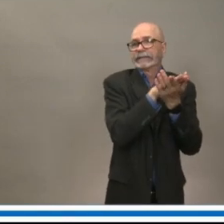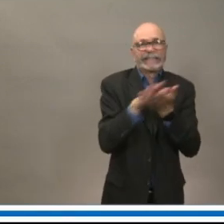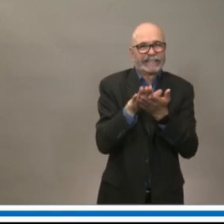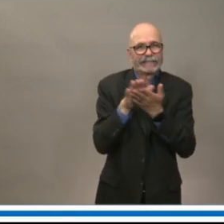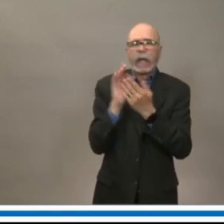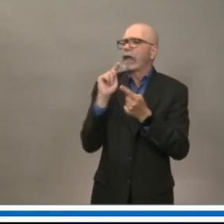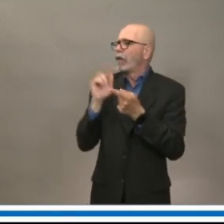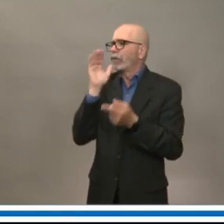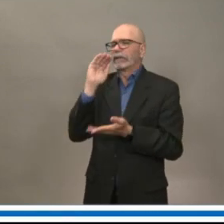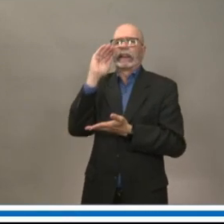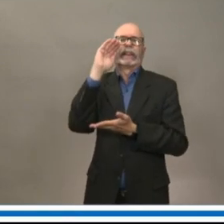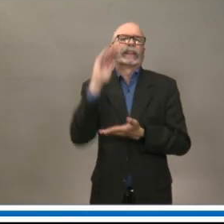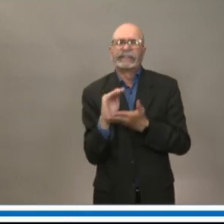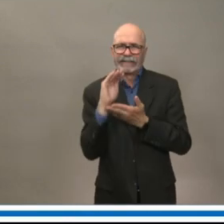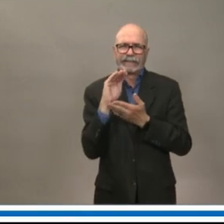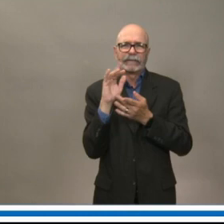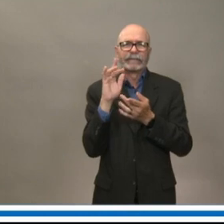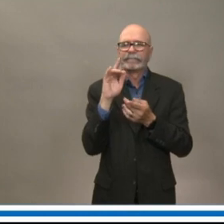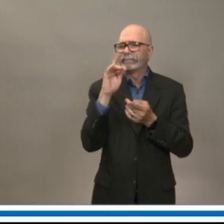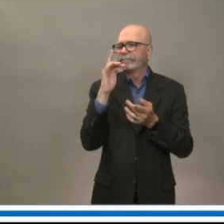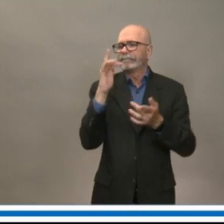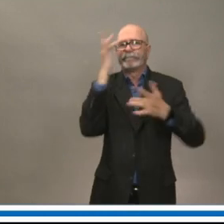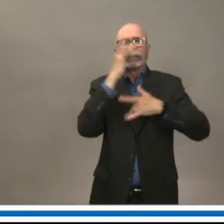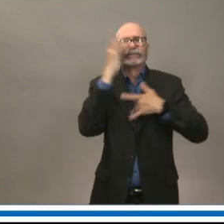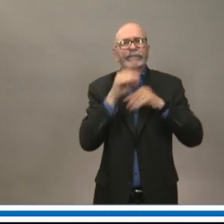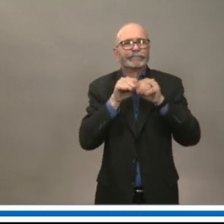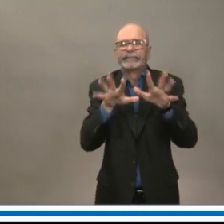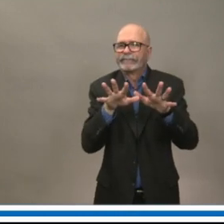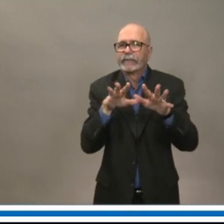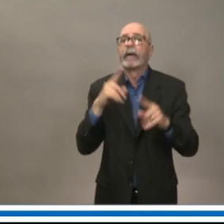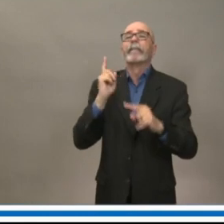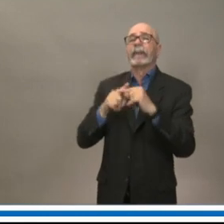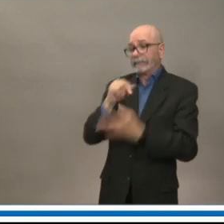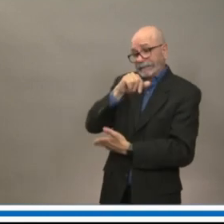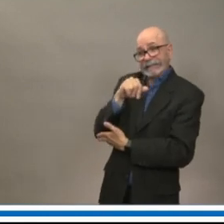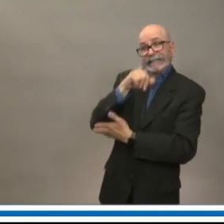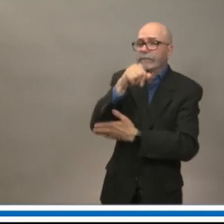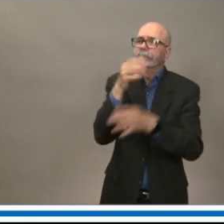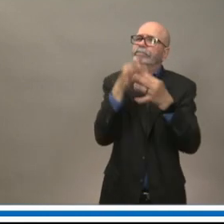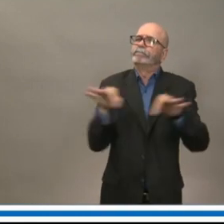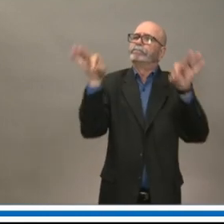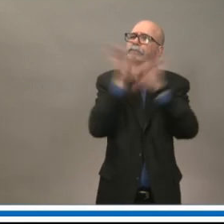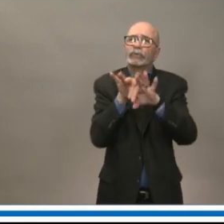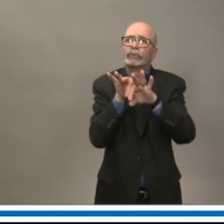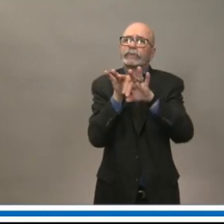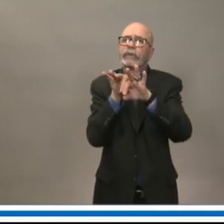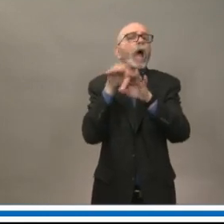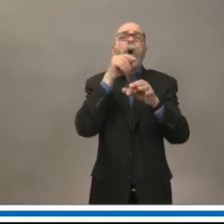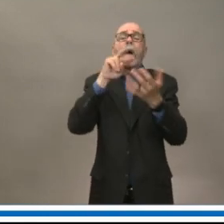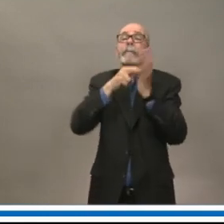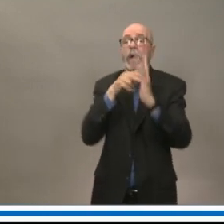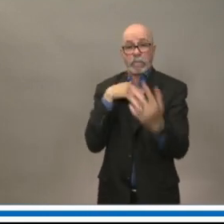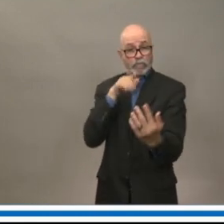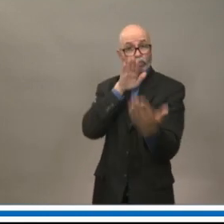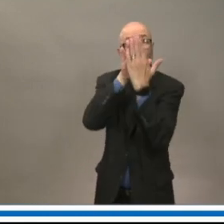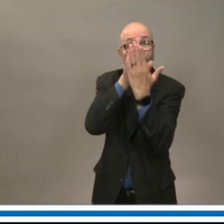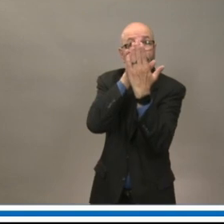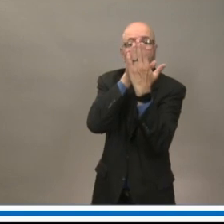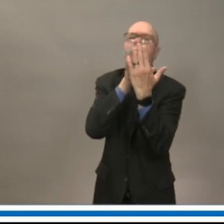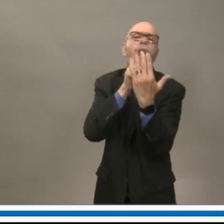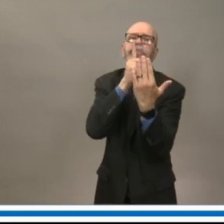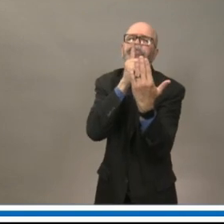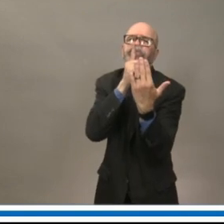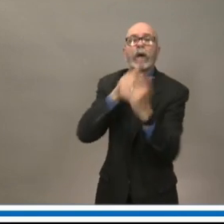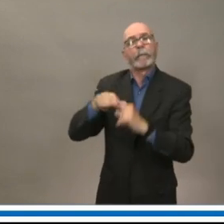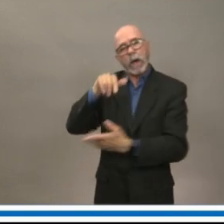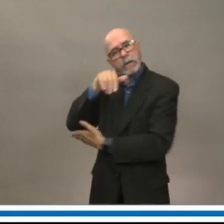touching each other, even trying to avoid getting face to face. But if somebody needs a hand on their elbow or just a voice